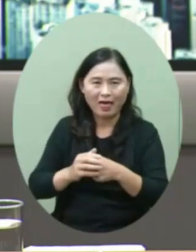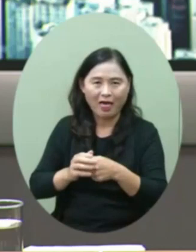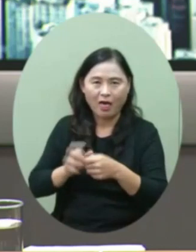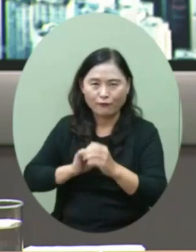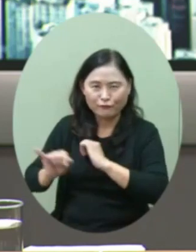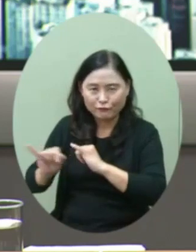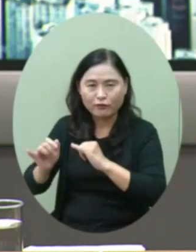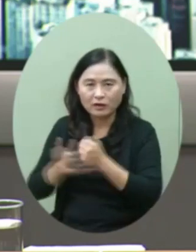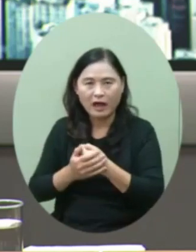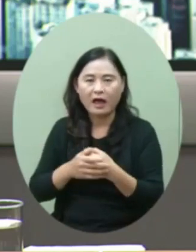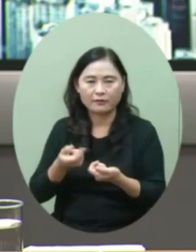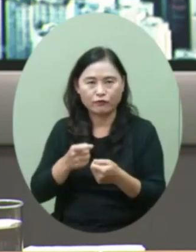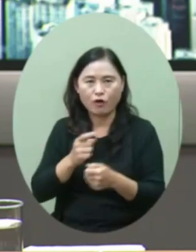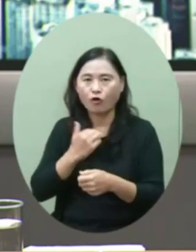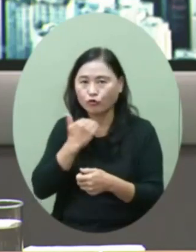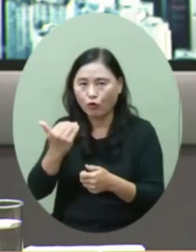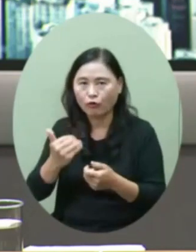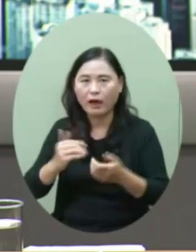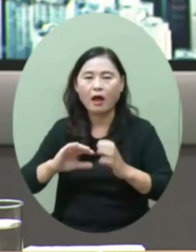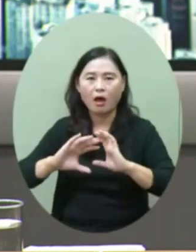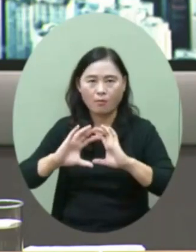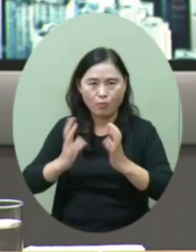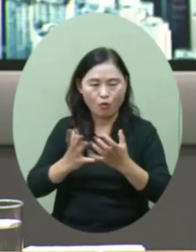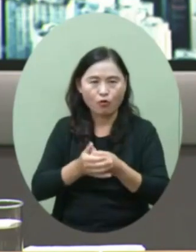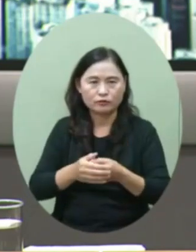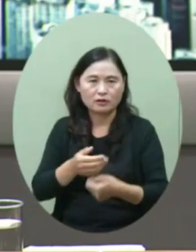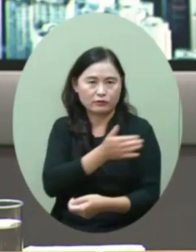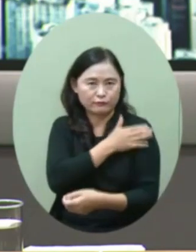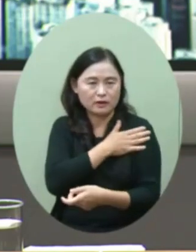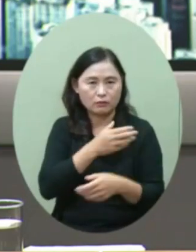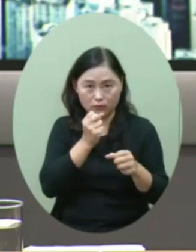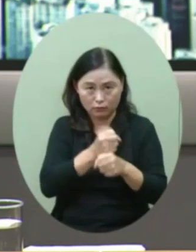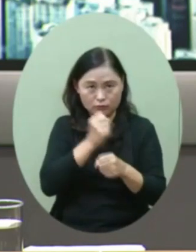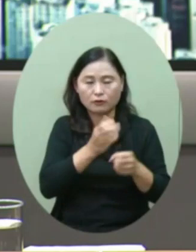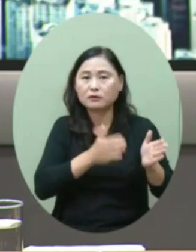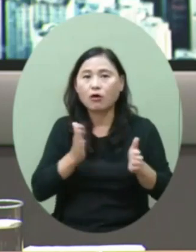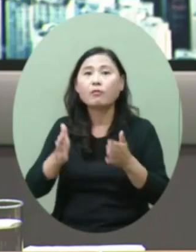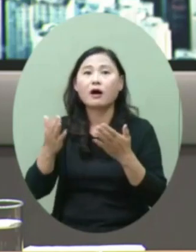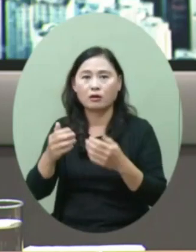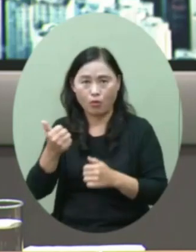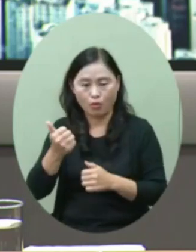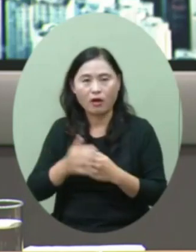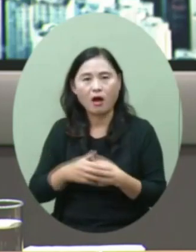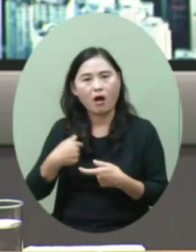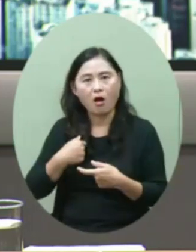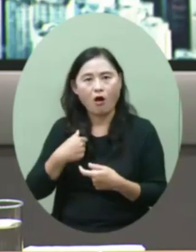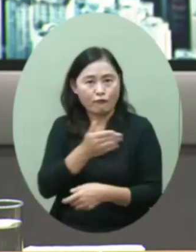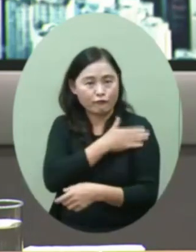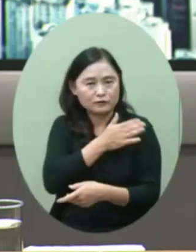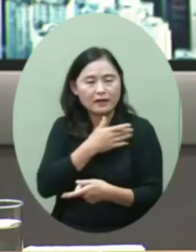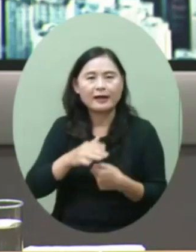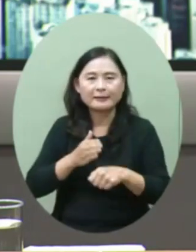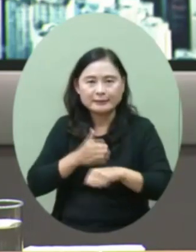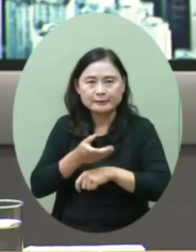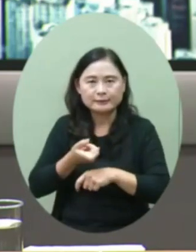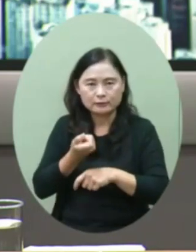Justice shall establish a specialized prosecution division responsible for the prosecution of national security-related offenses.